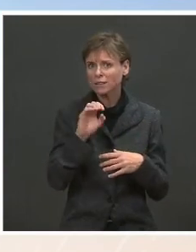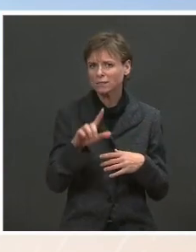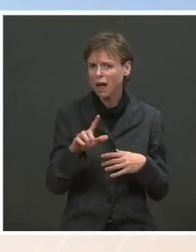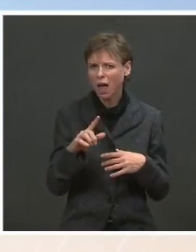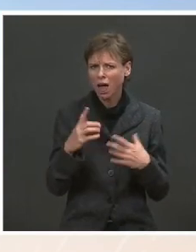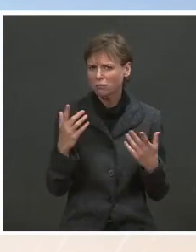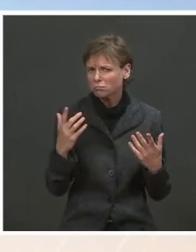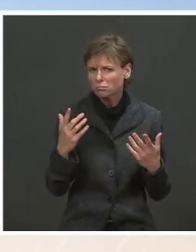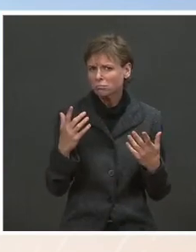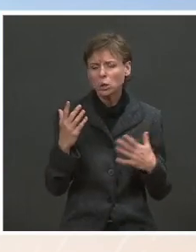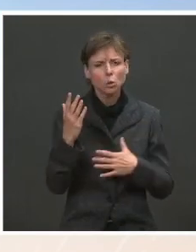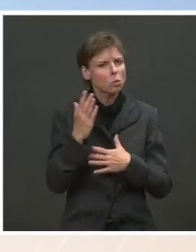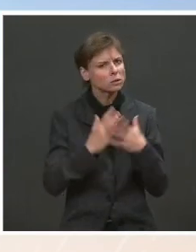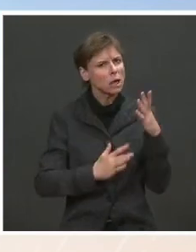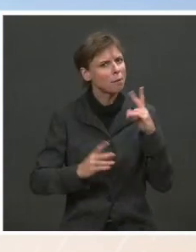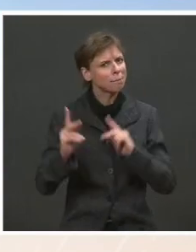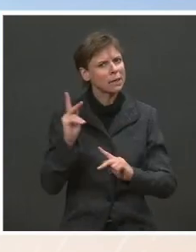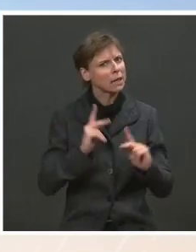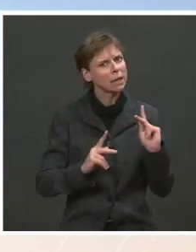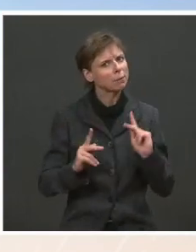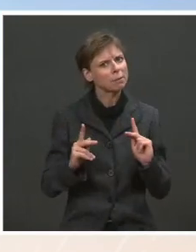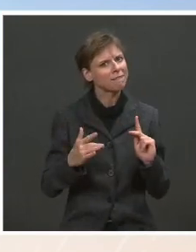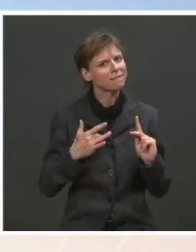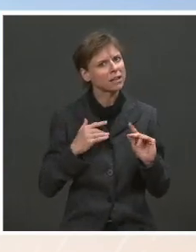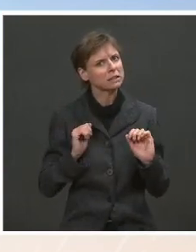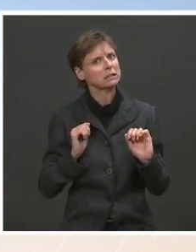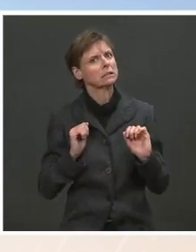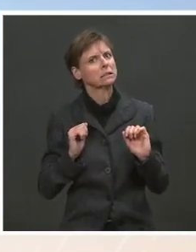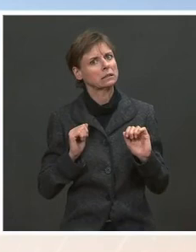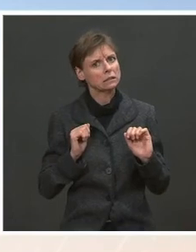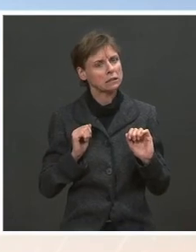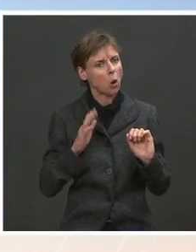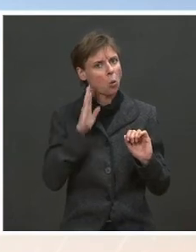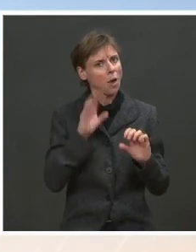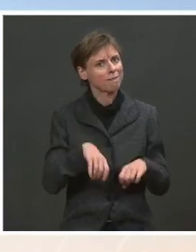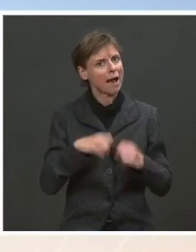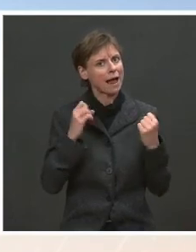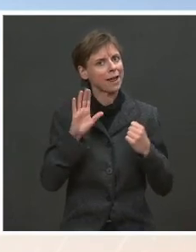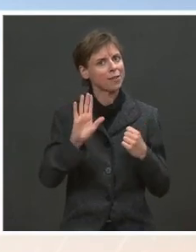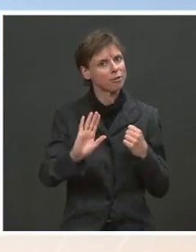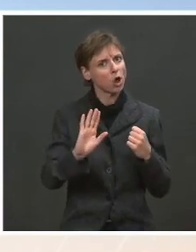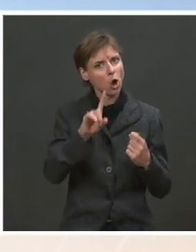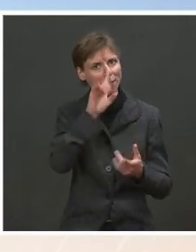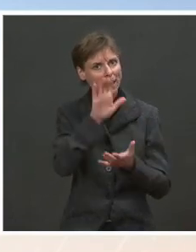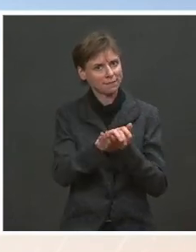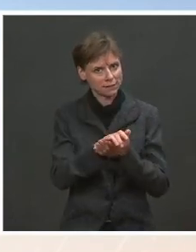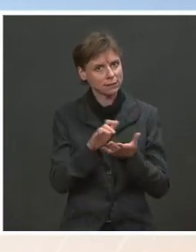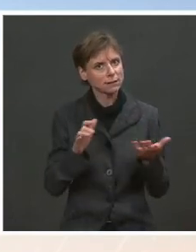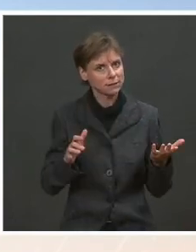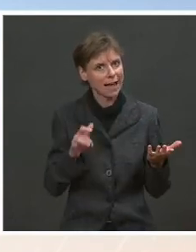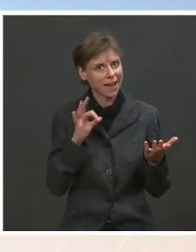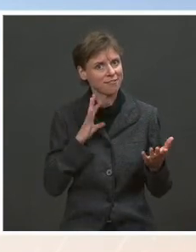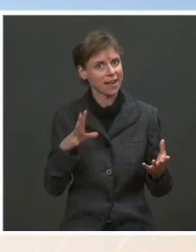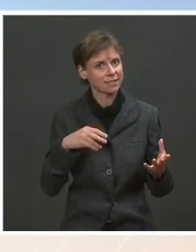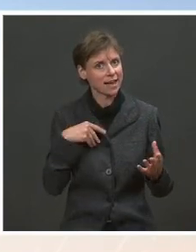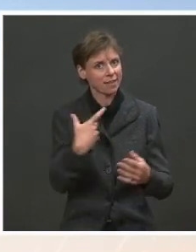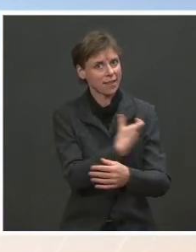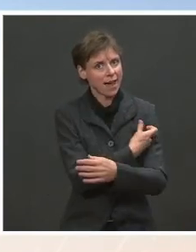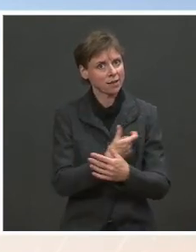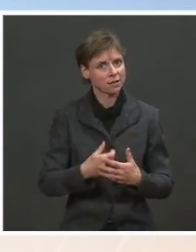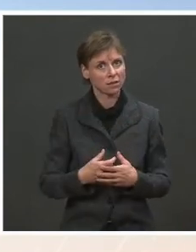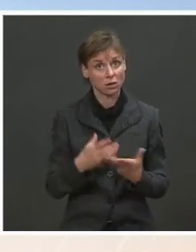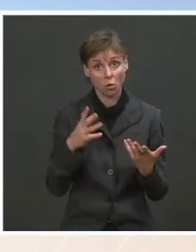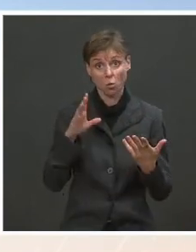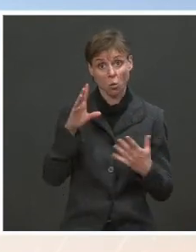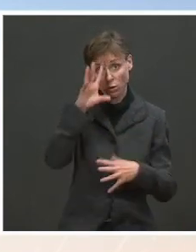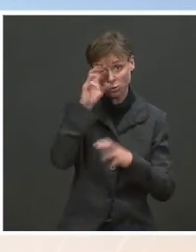people are worried that would violate their conscience, taking that. So the President would say what to that? He would say, I know the